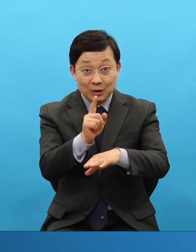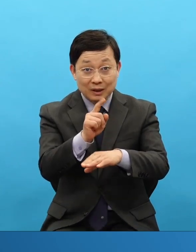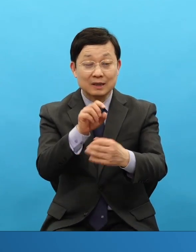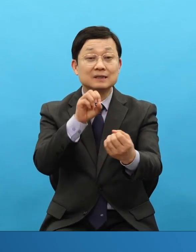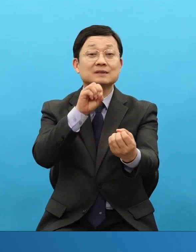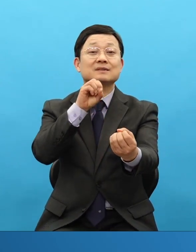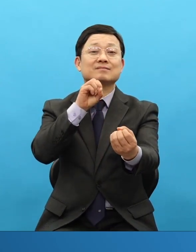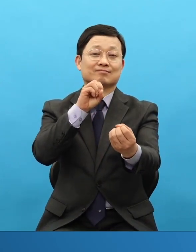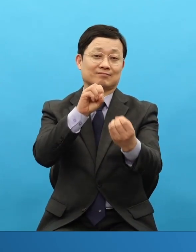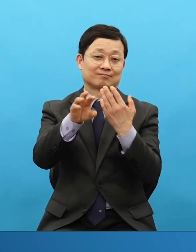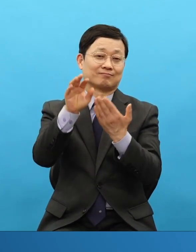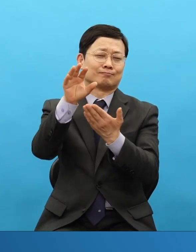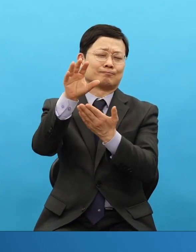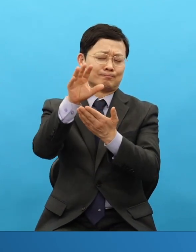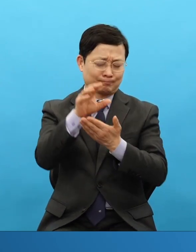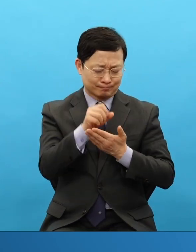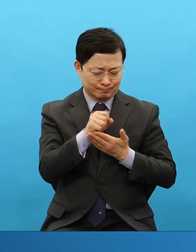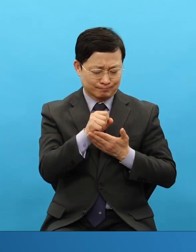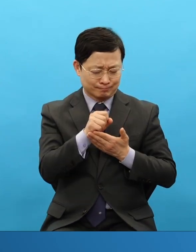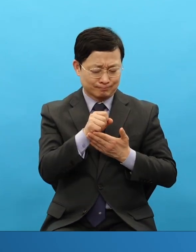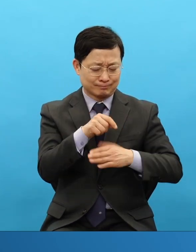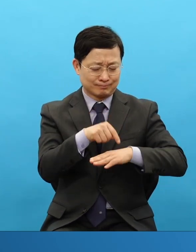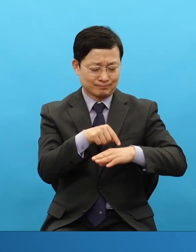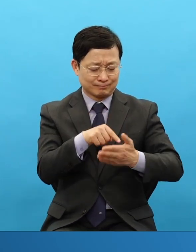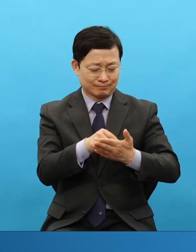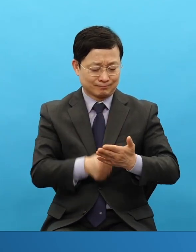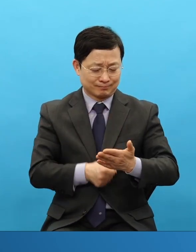the conclusion of receiving answers.